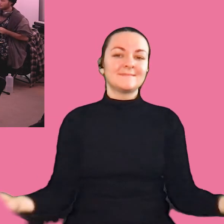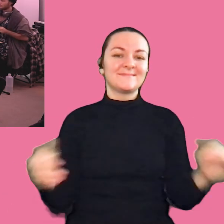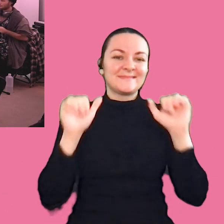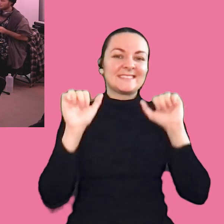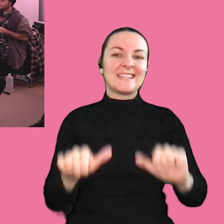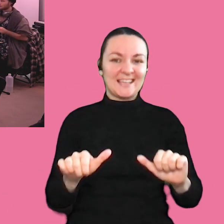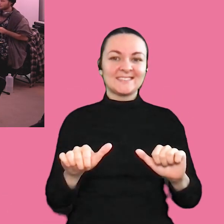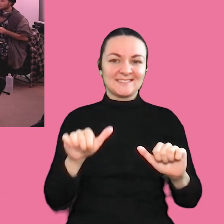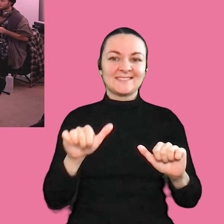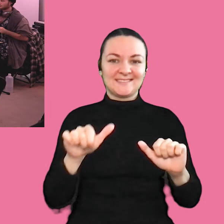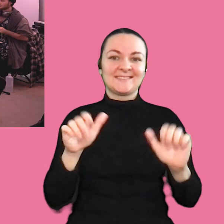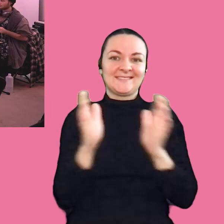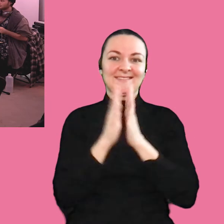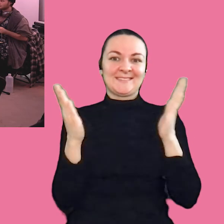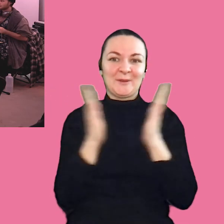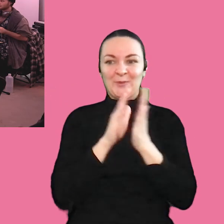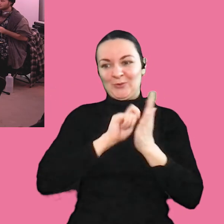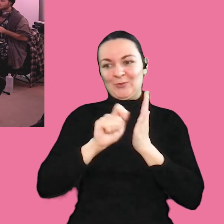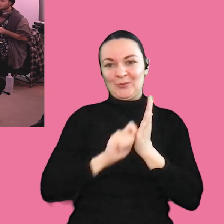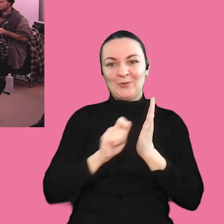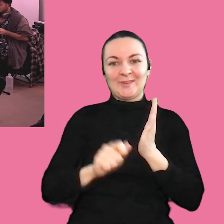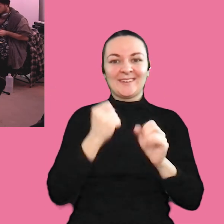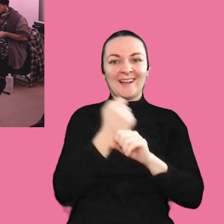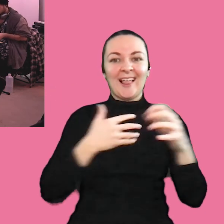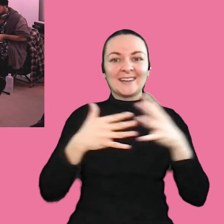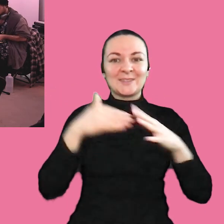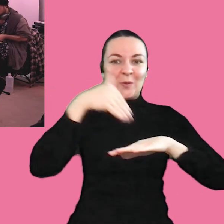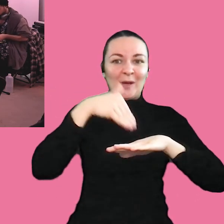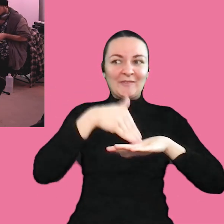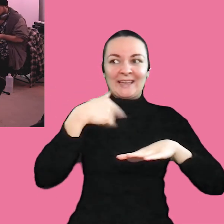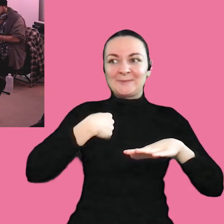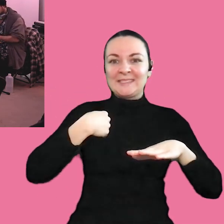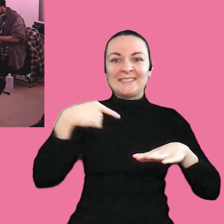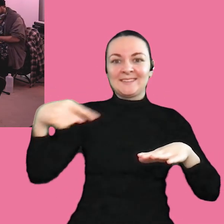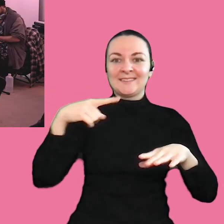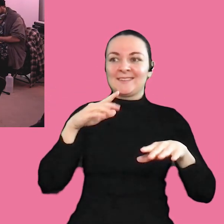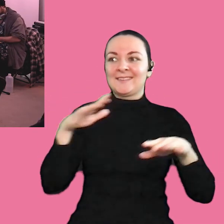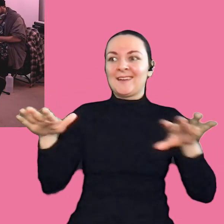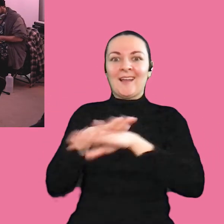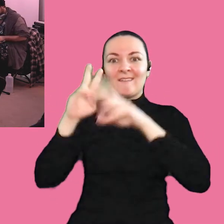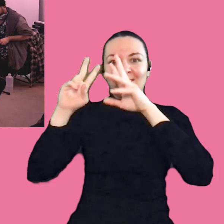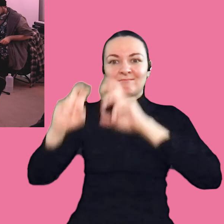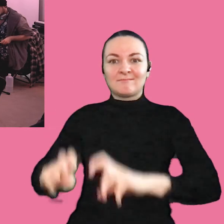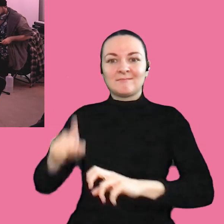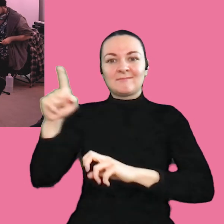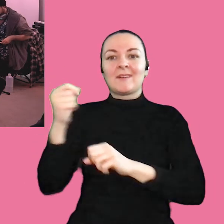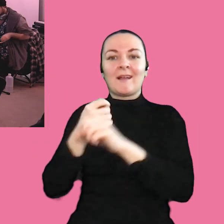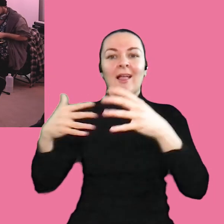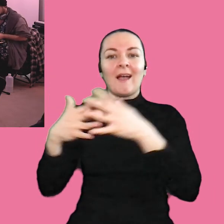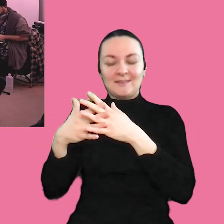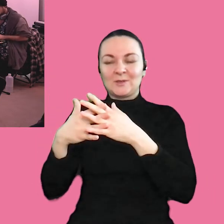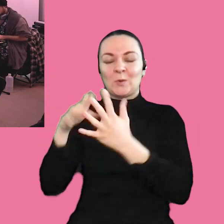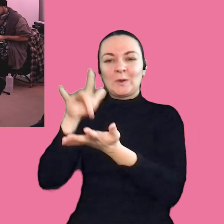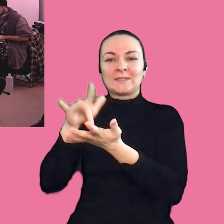Yes, well, I thought, seeing I was writing a book called The Glasgow Effect, I'd better cover a lot of the research that's been done by Glasgow Centre for